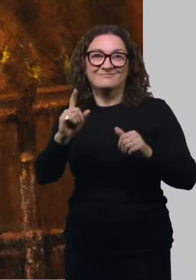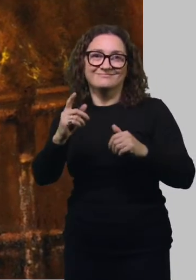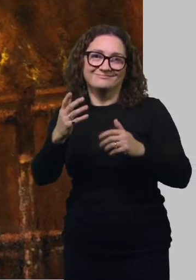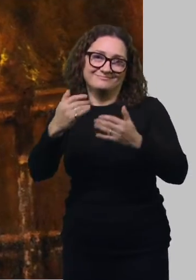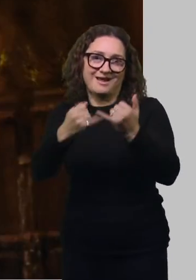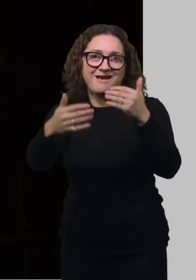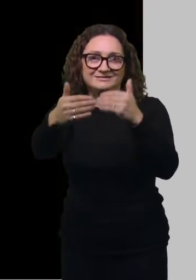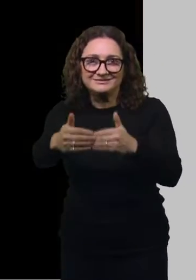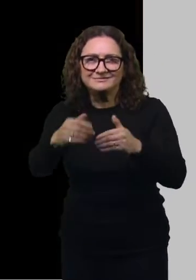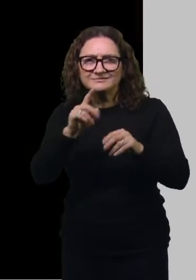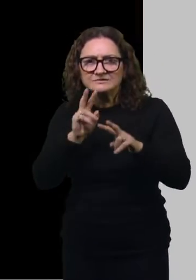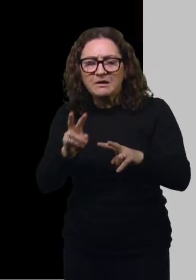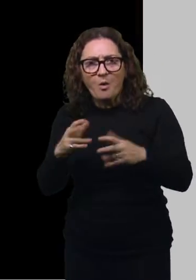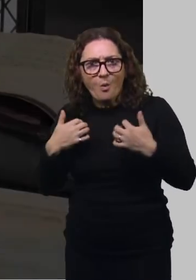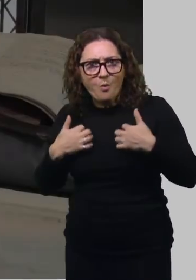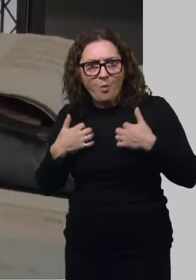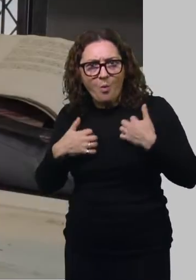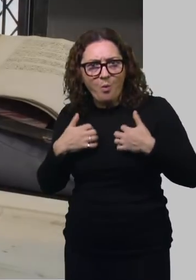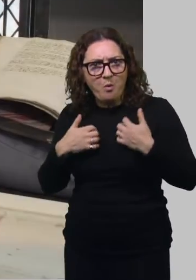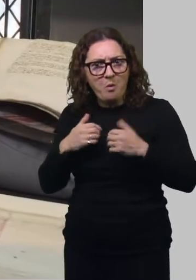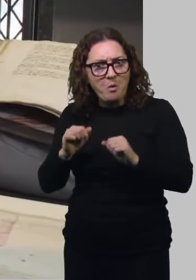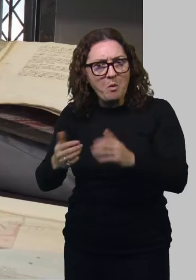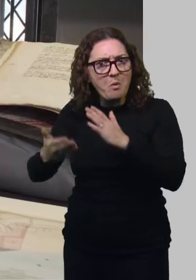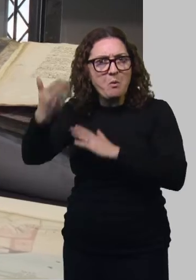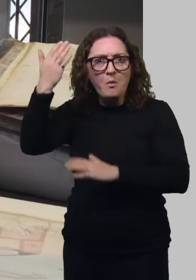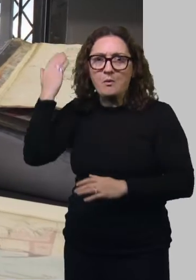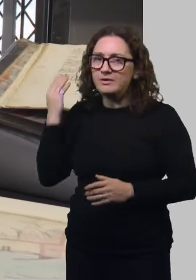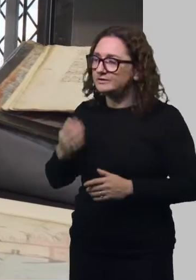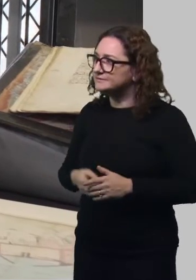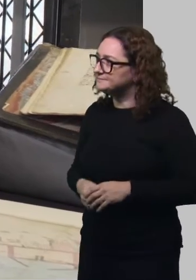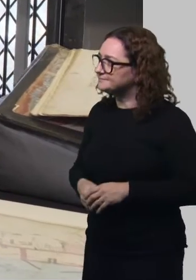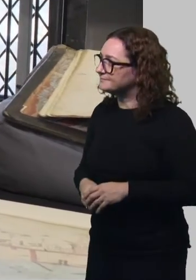interesting and historically important items in the collection.